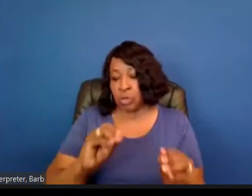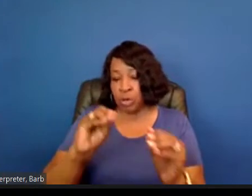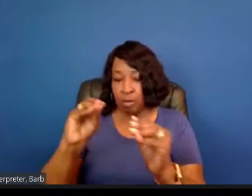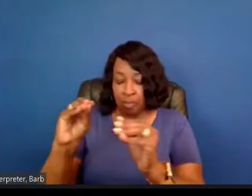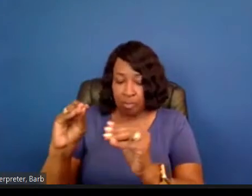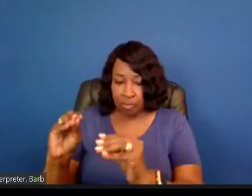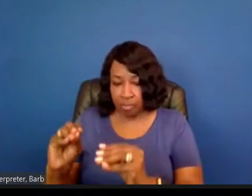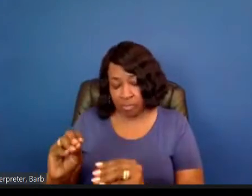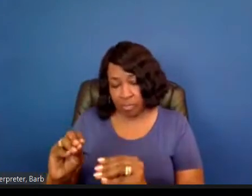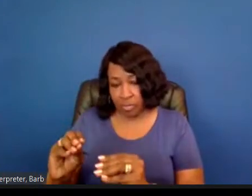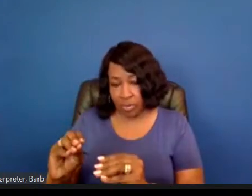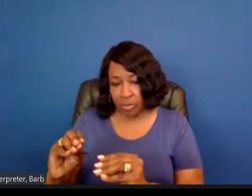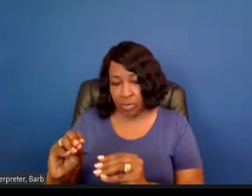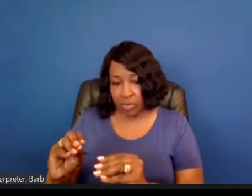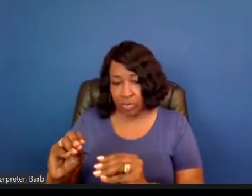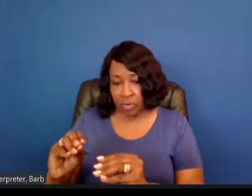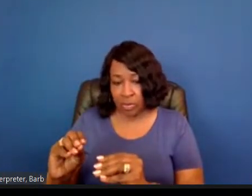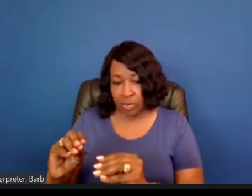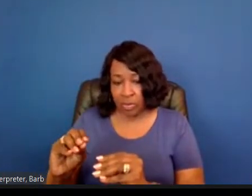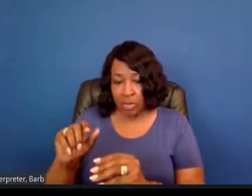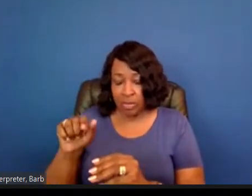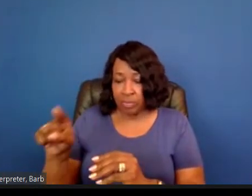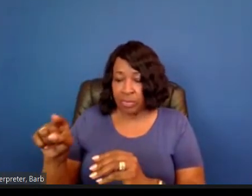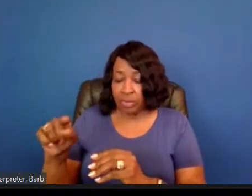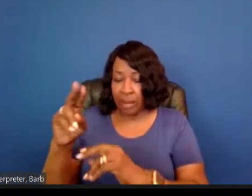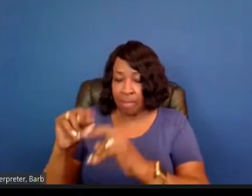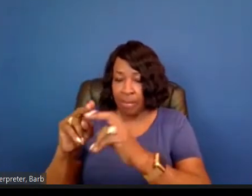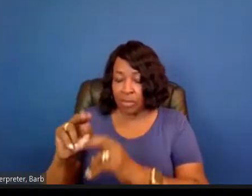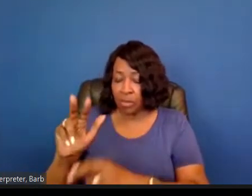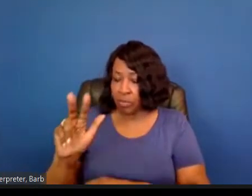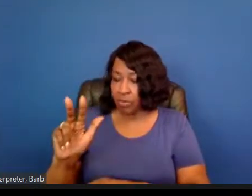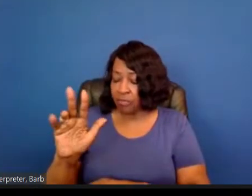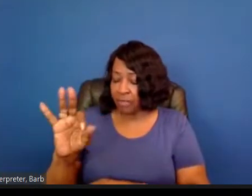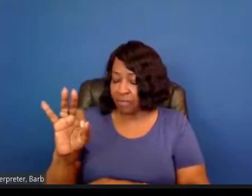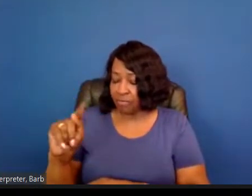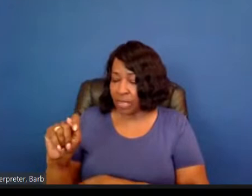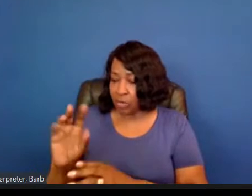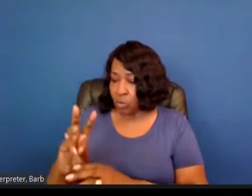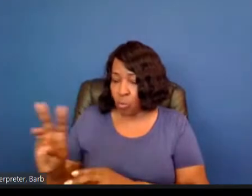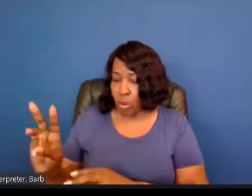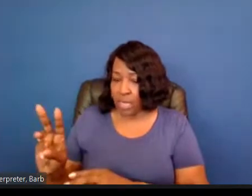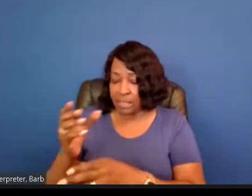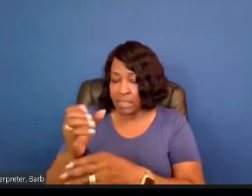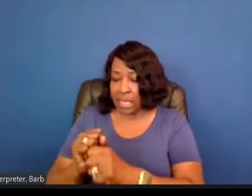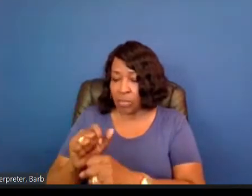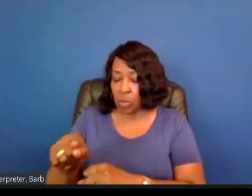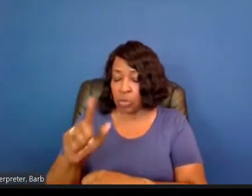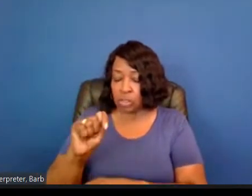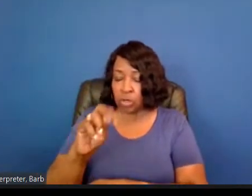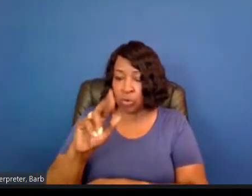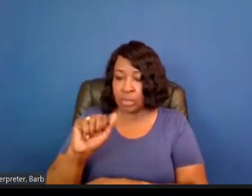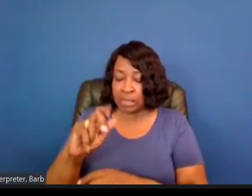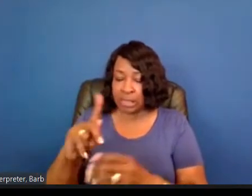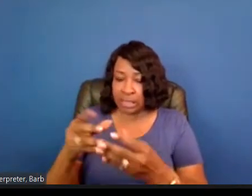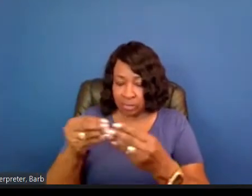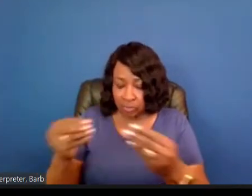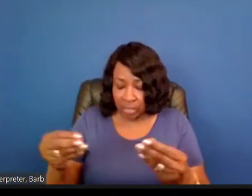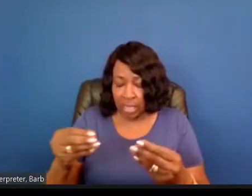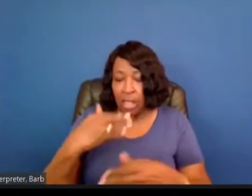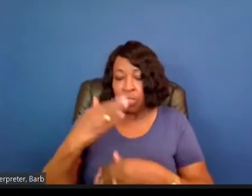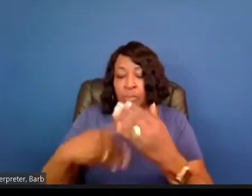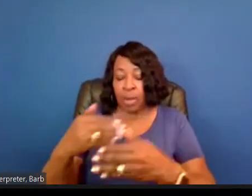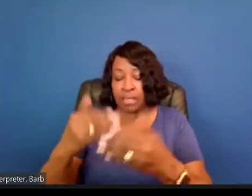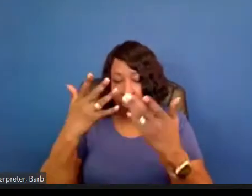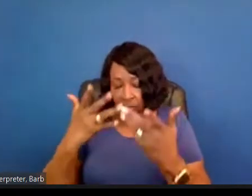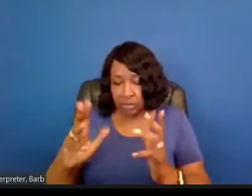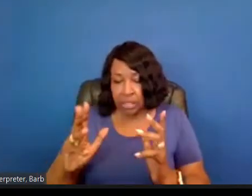Travers building approximately 35 feet west in order to get those tracks straightened up. That process has been completed.